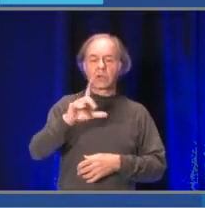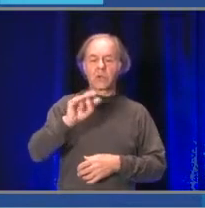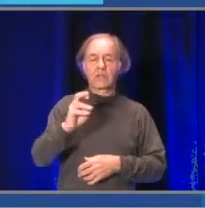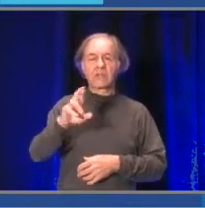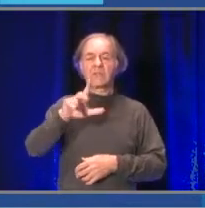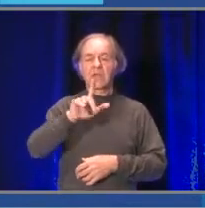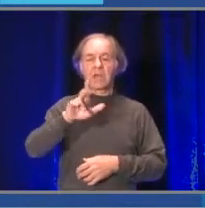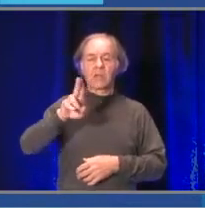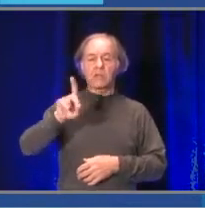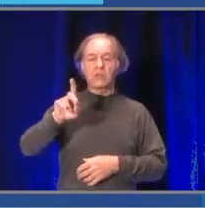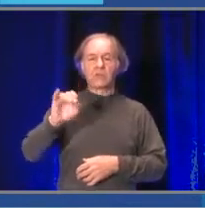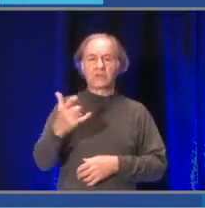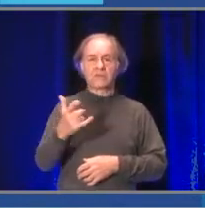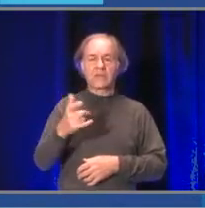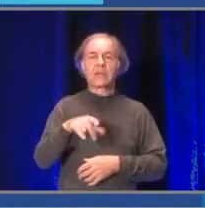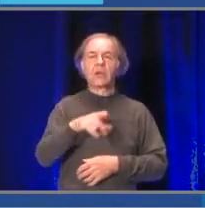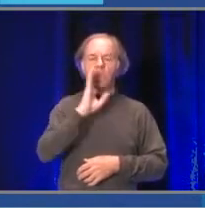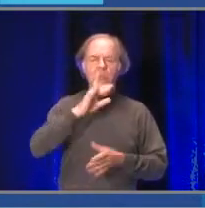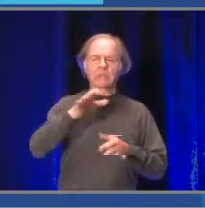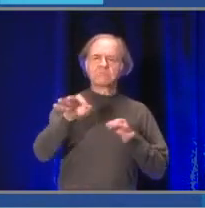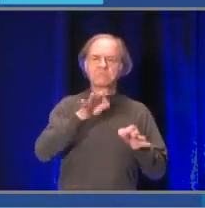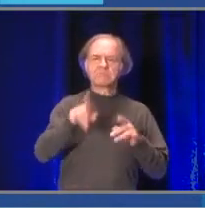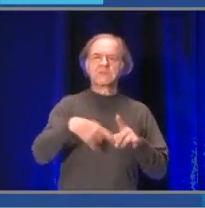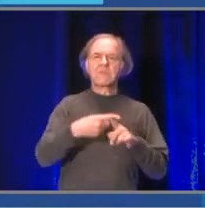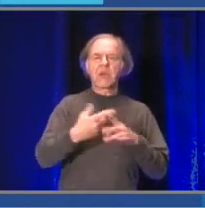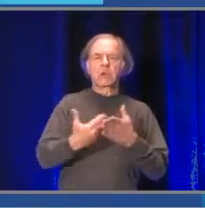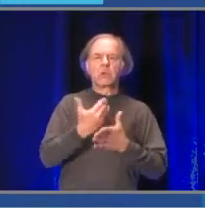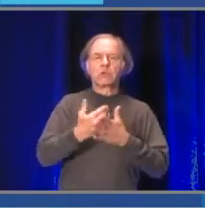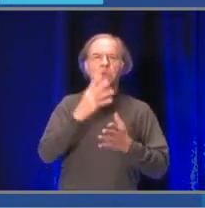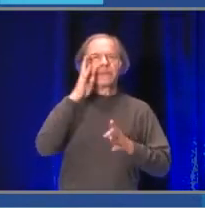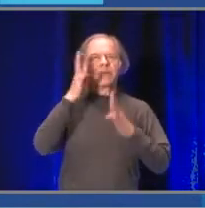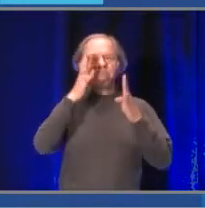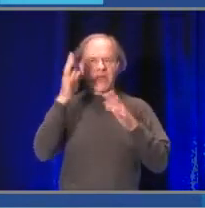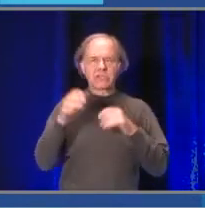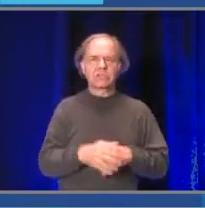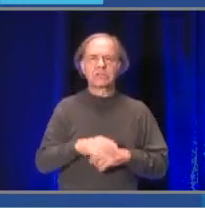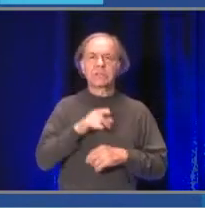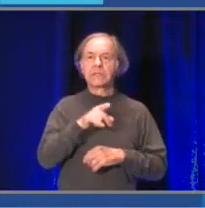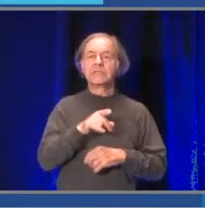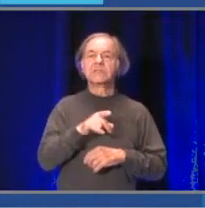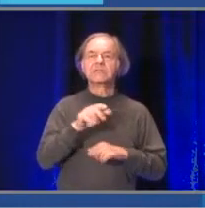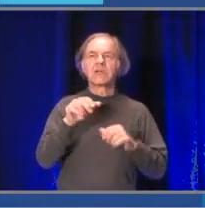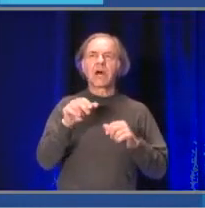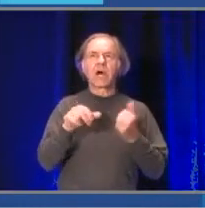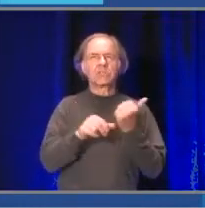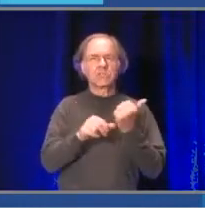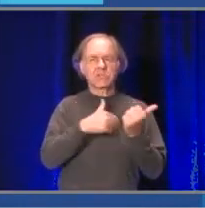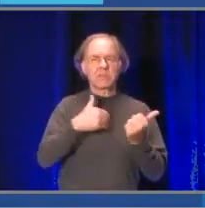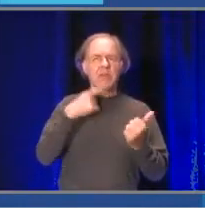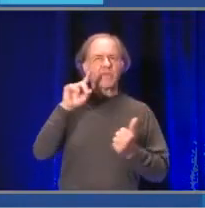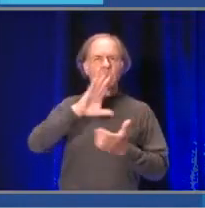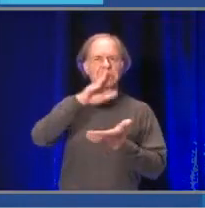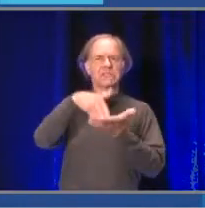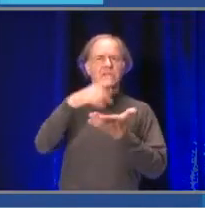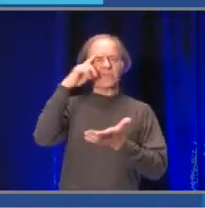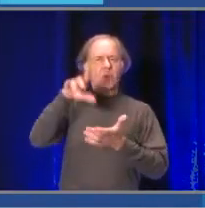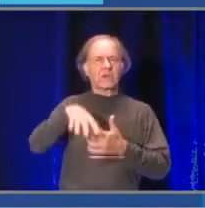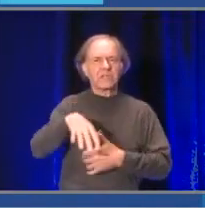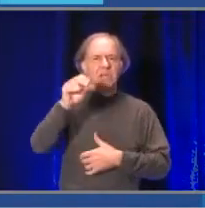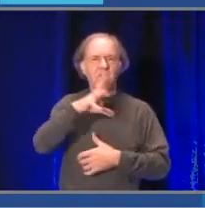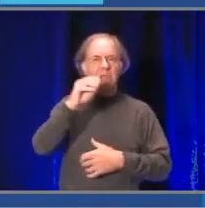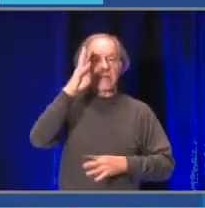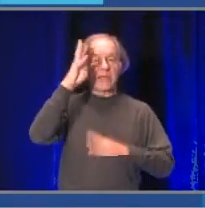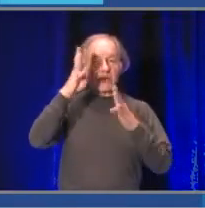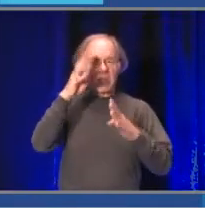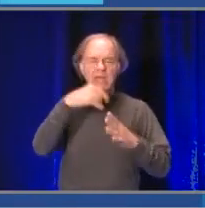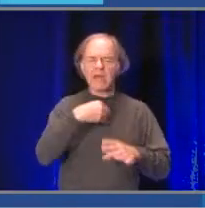Loudig, who is going to talk about new innovations. He's the associate member of the Center for Discovery and Innovation. And we have